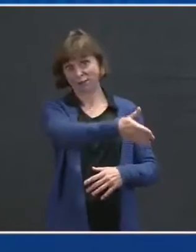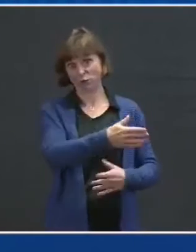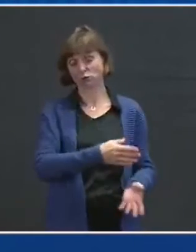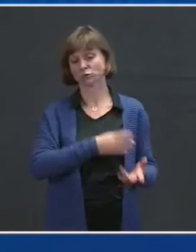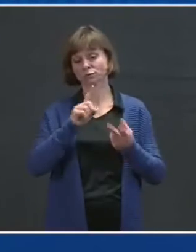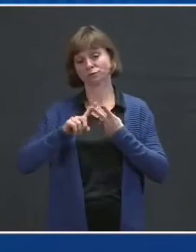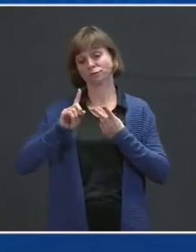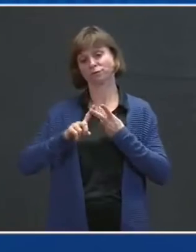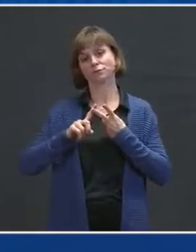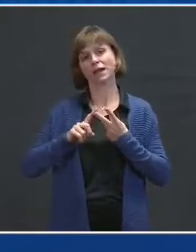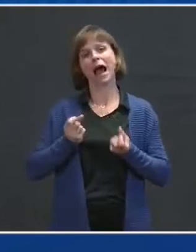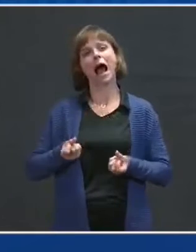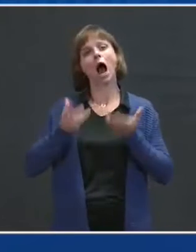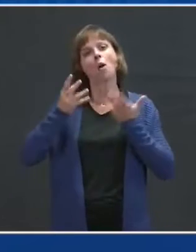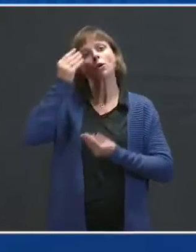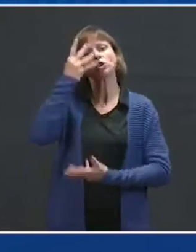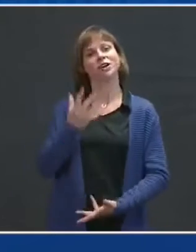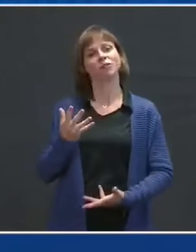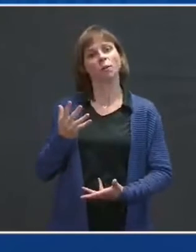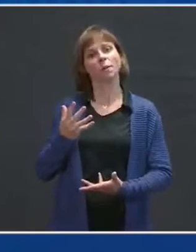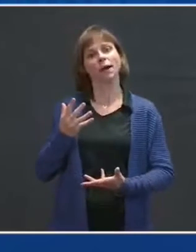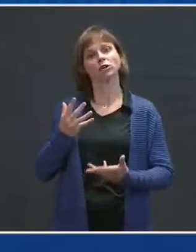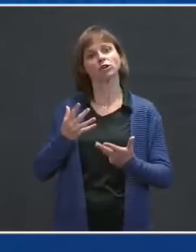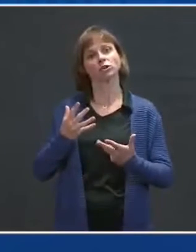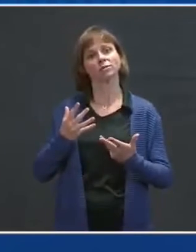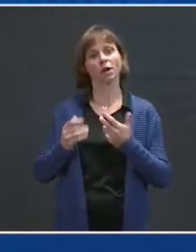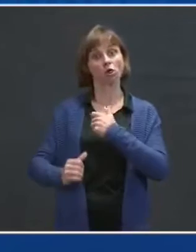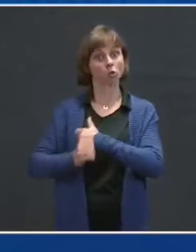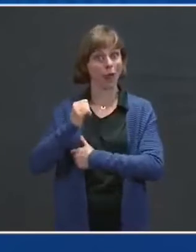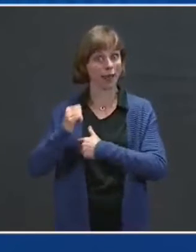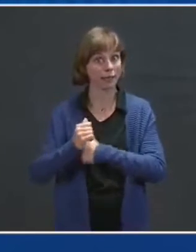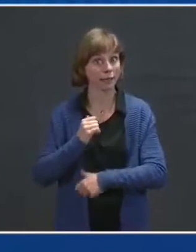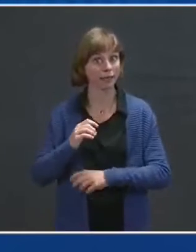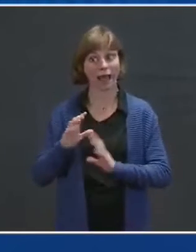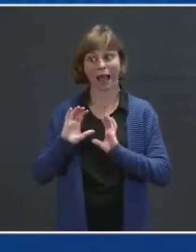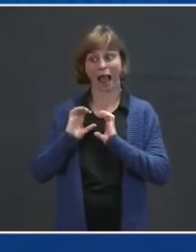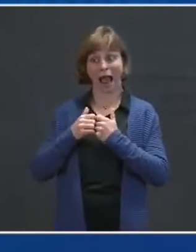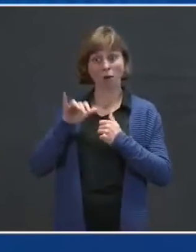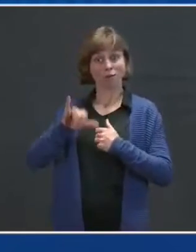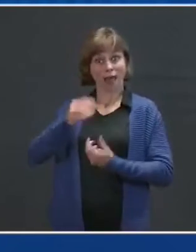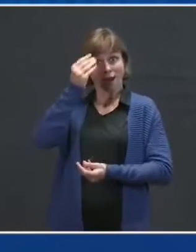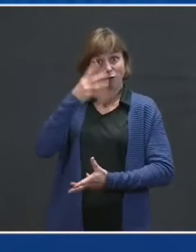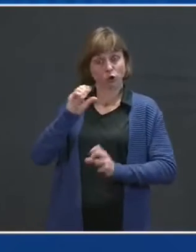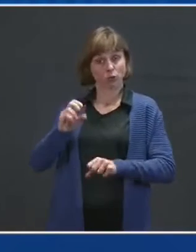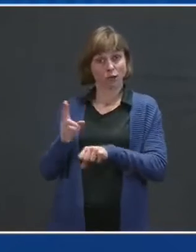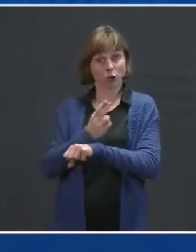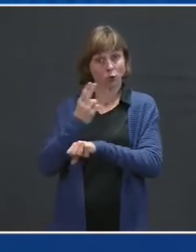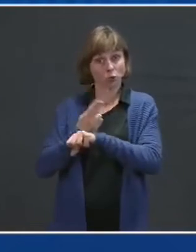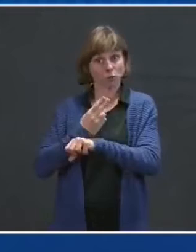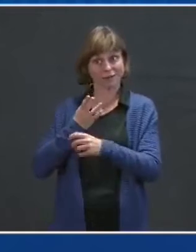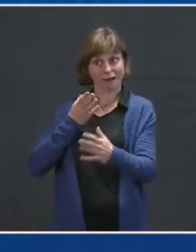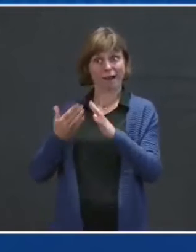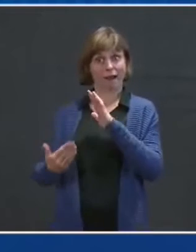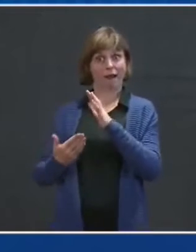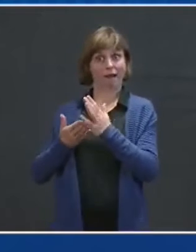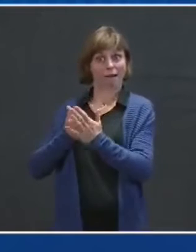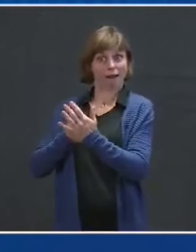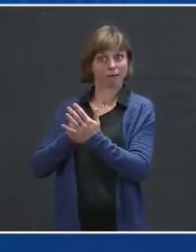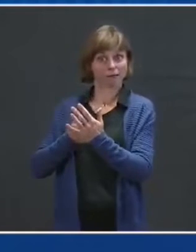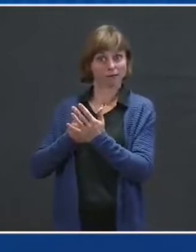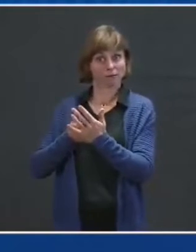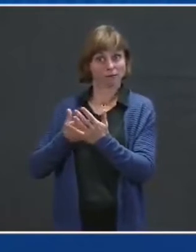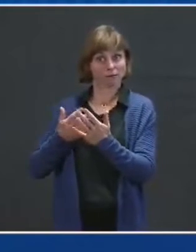was potentially compromised and the impact of how that information could be used in the hands of a malicious actor. So there's